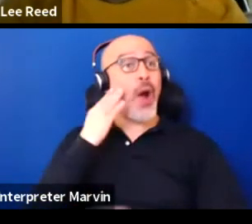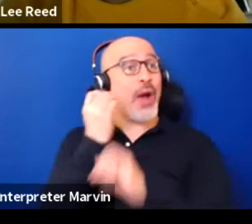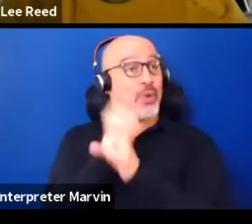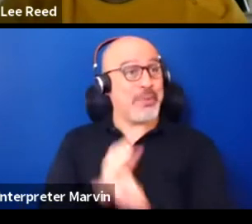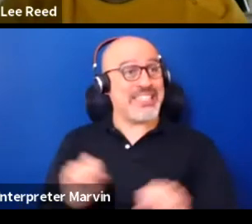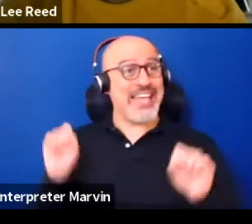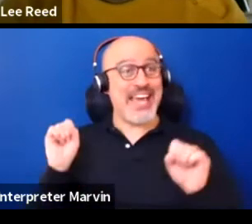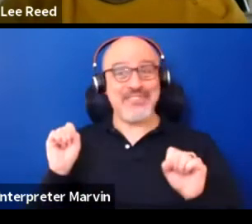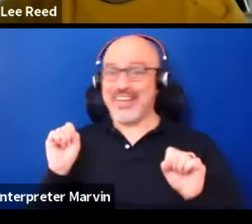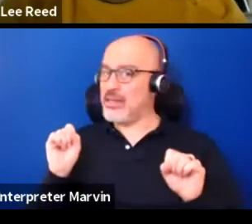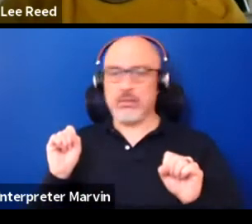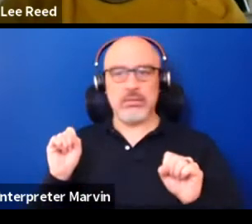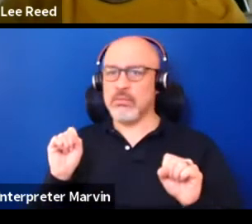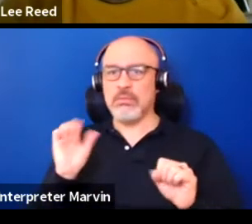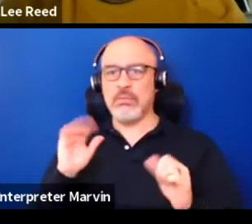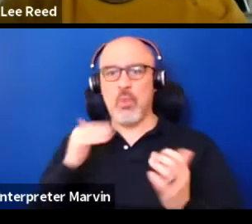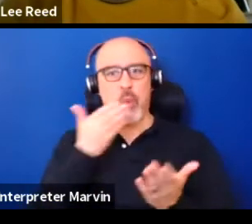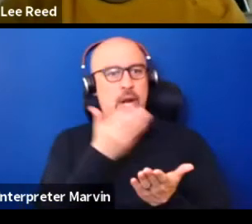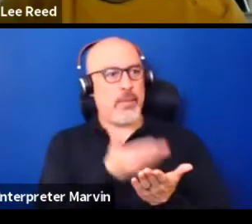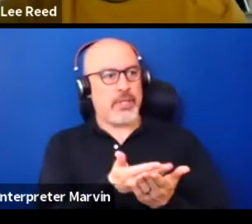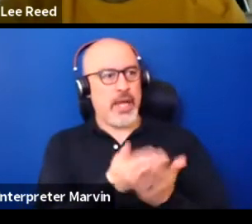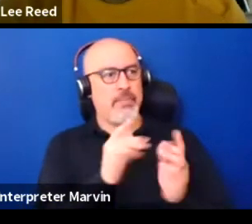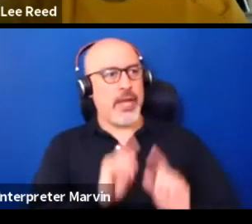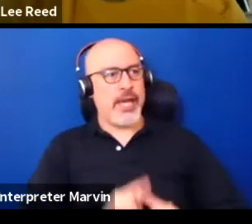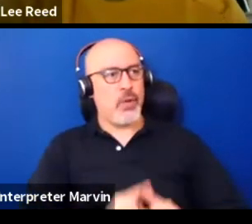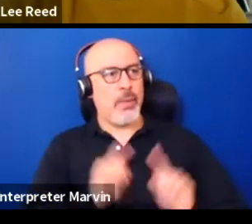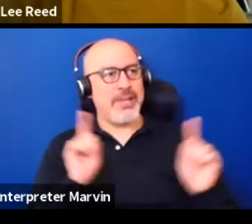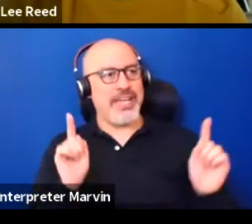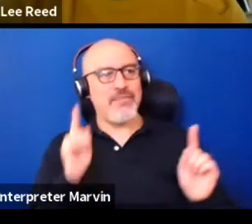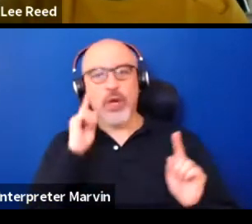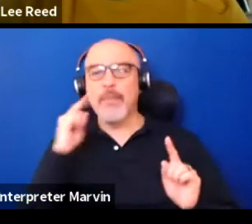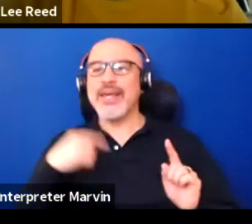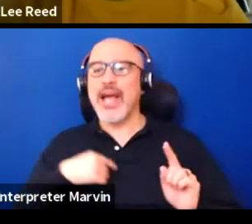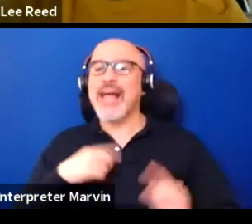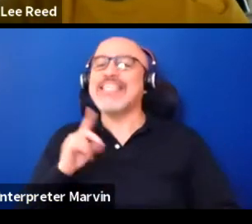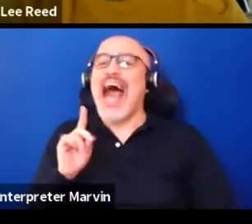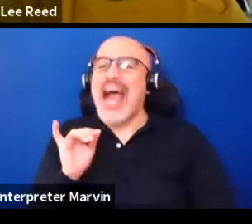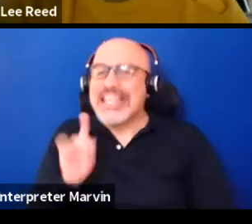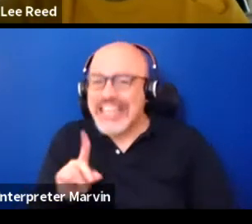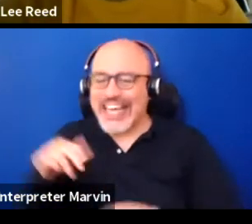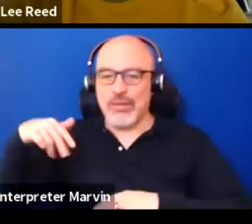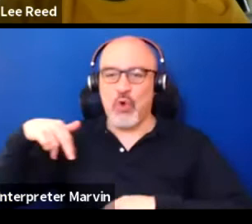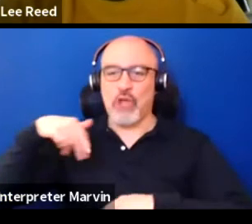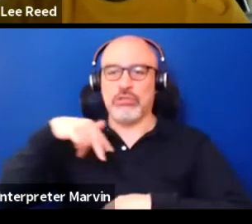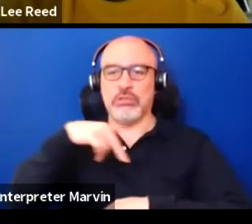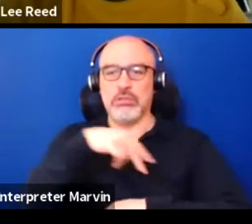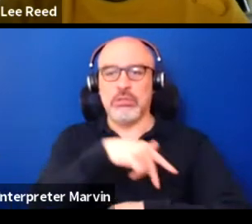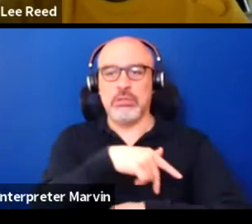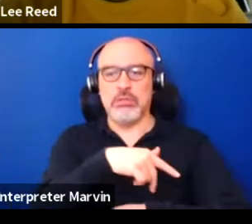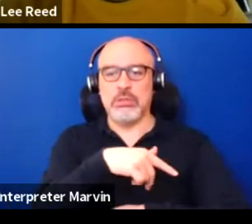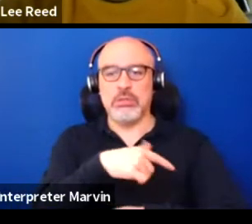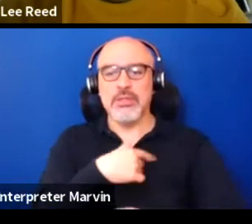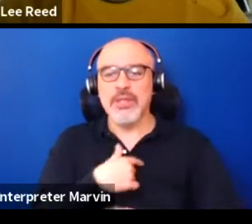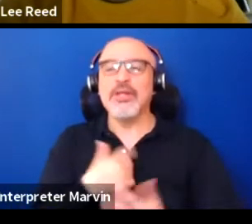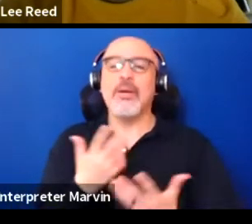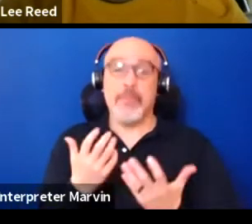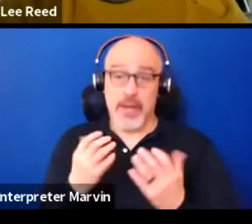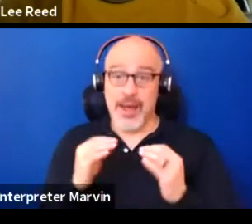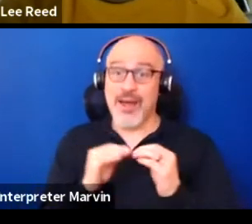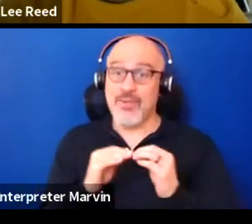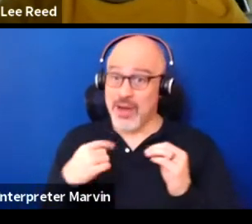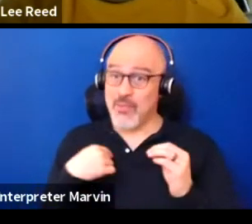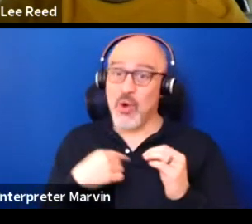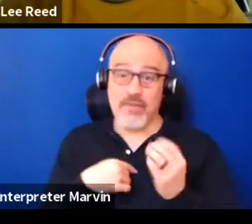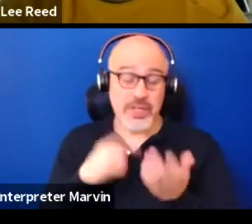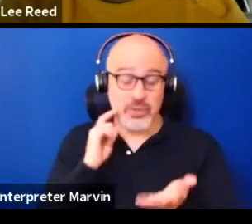thinking, when I get there, it's going to be different because I made the crossing. And I want more and more of us to recognize that we